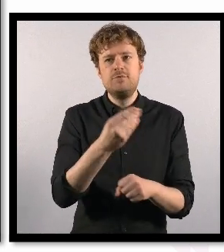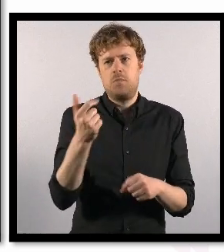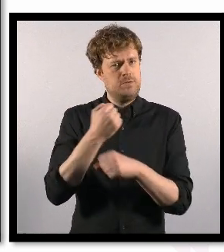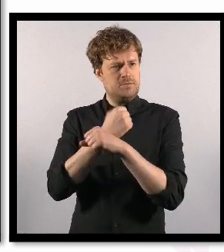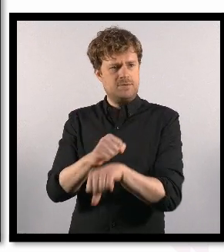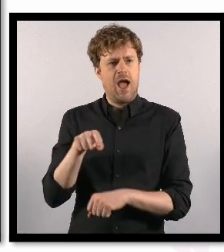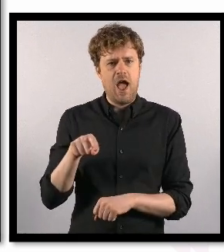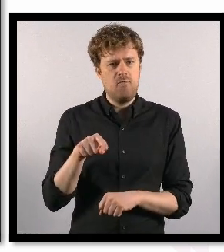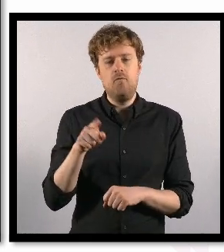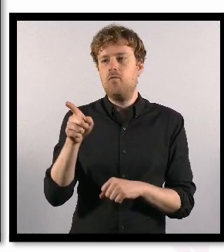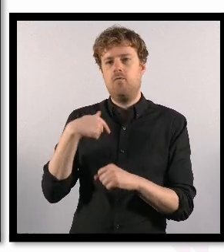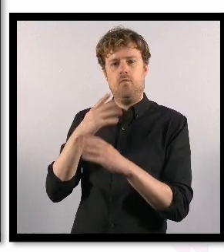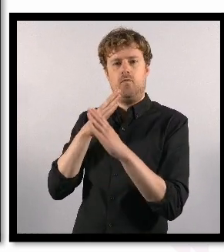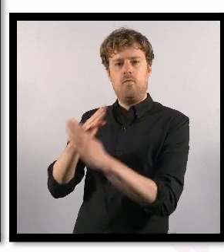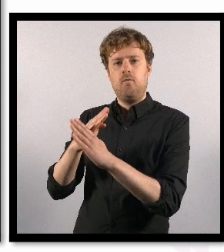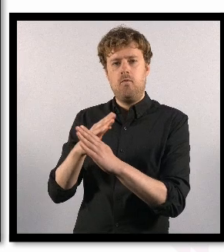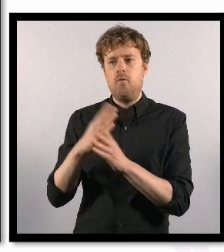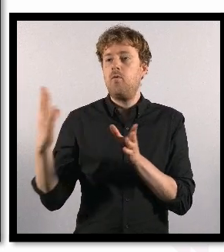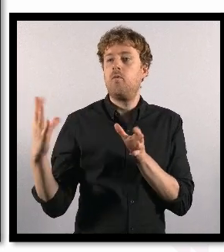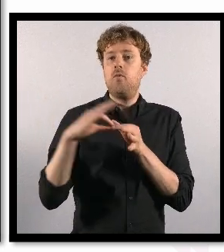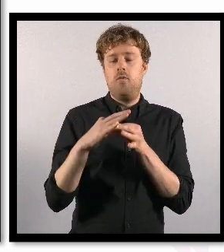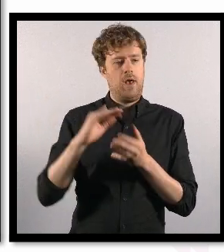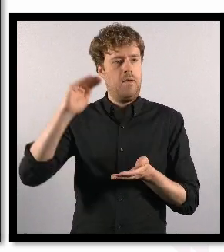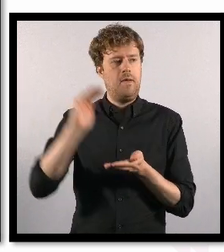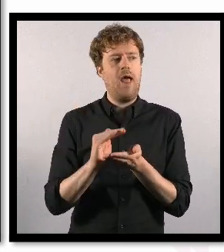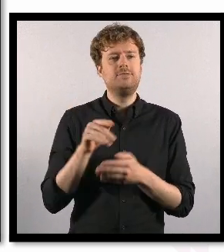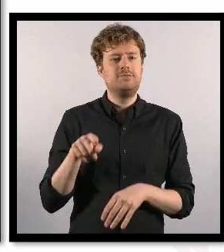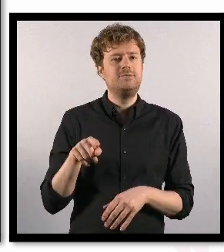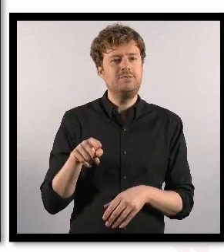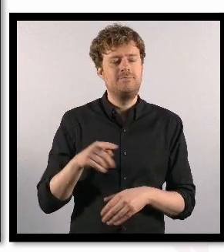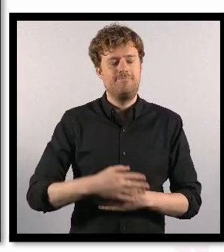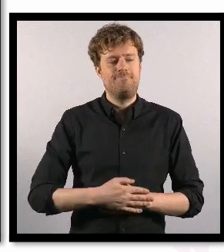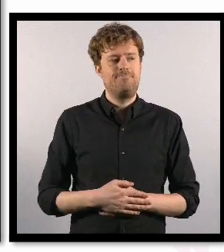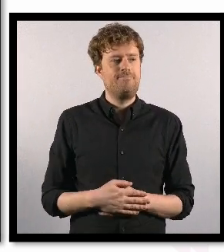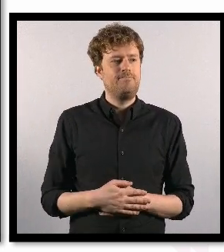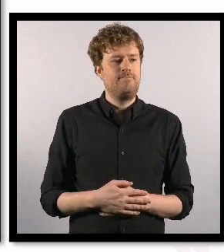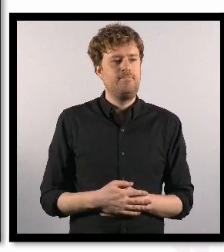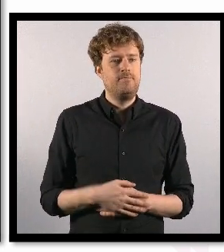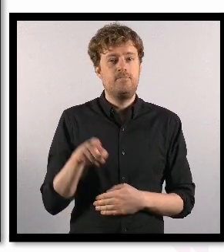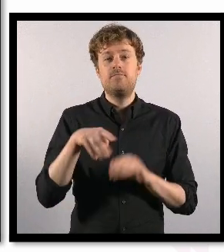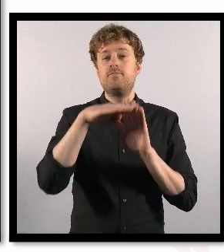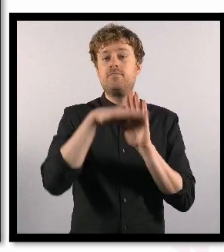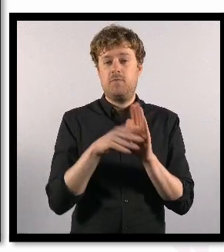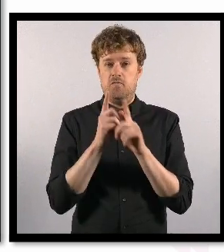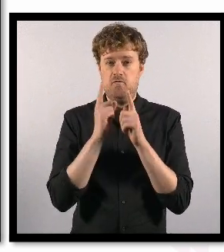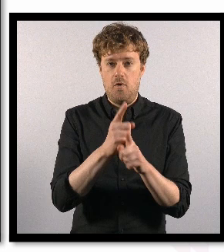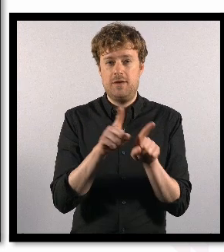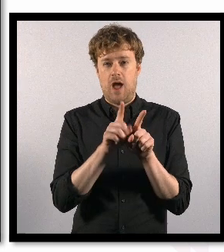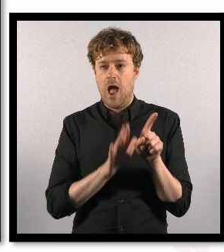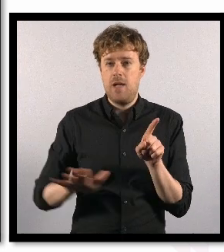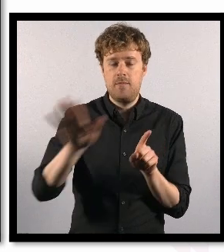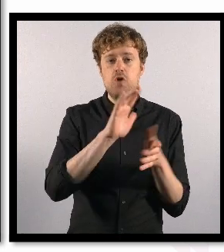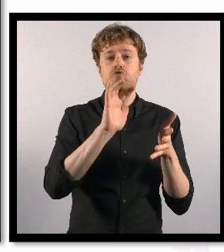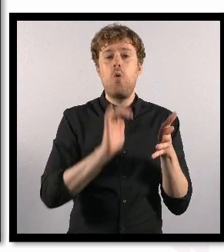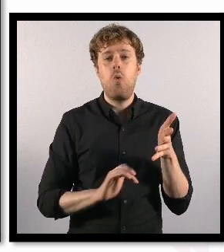throughout the entire code base. And finally, we spent a number of years collaborating with the community to build an